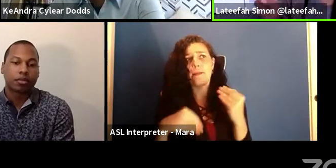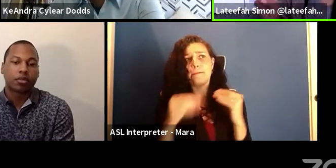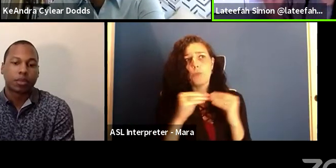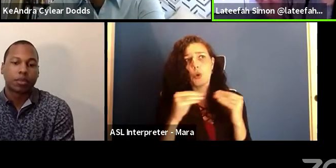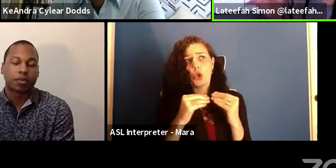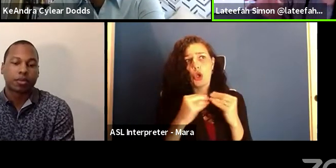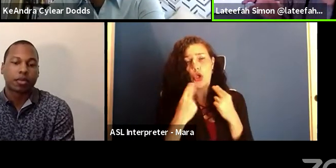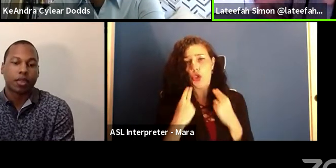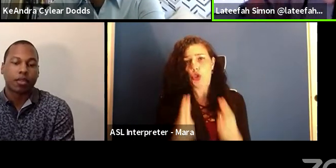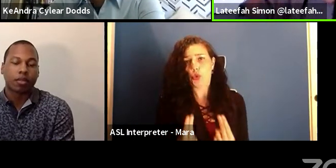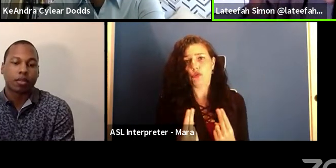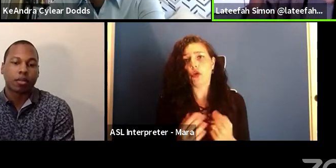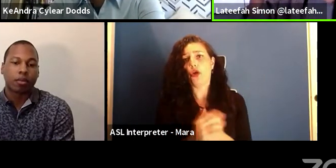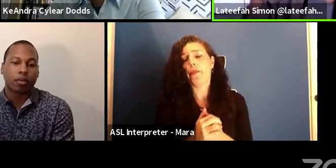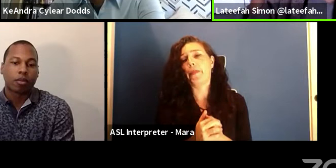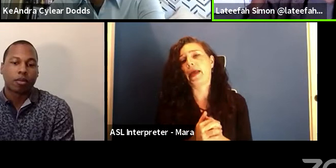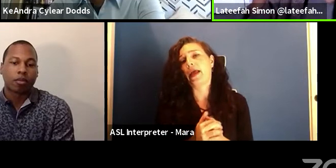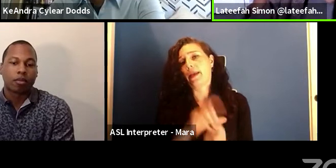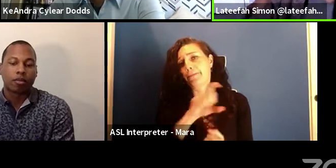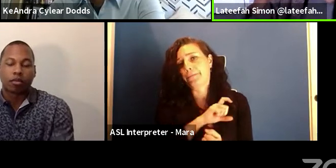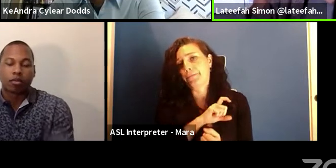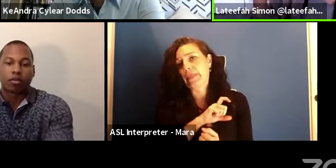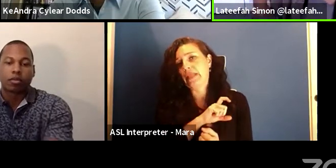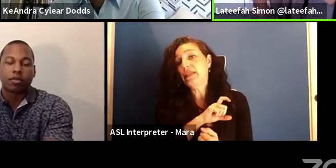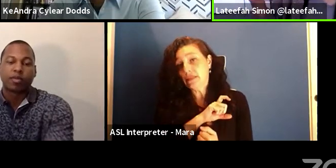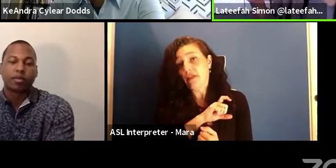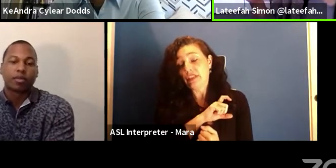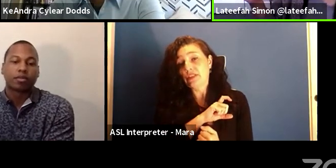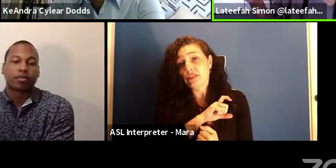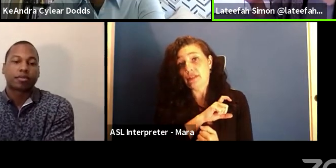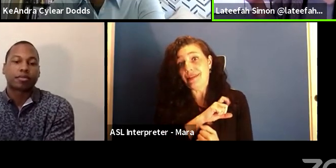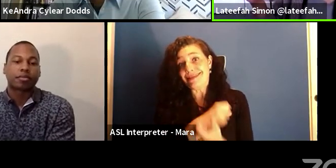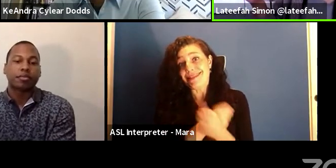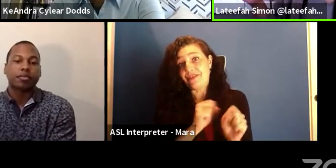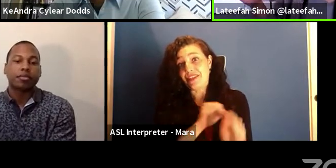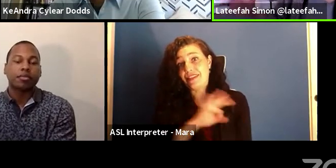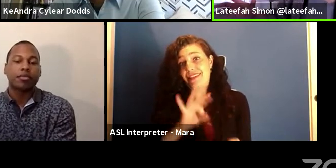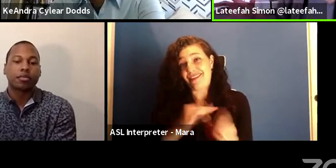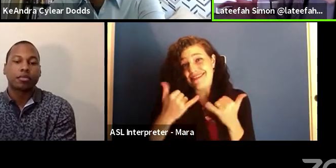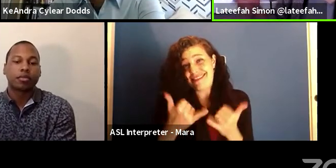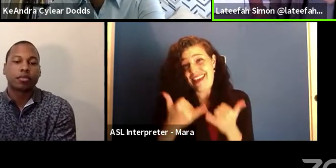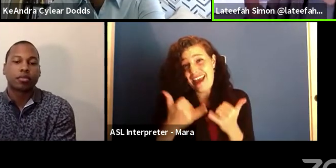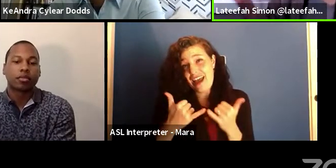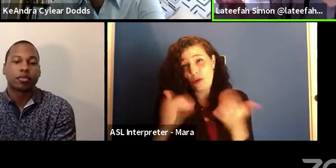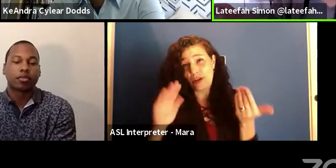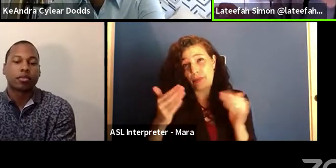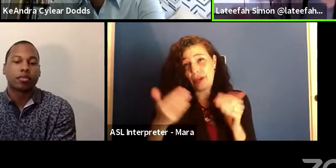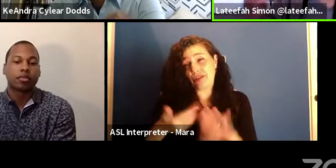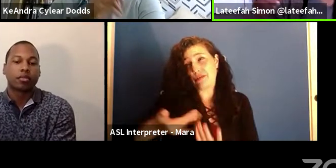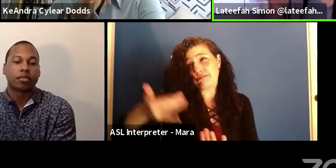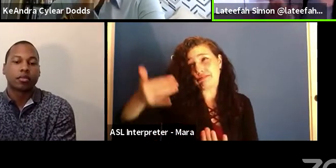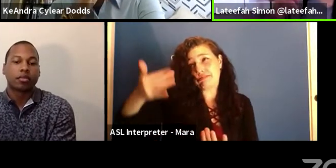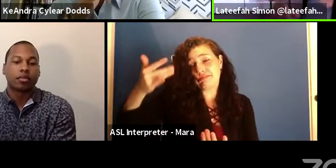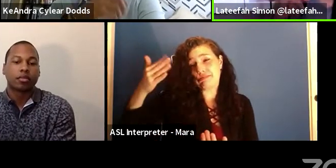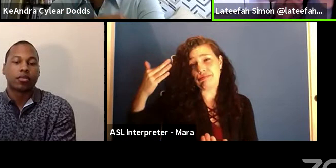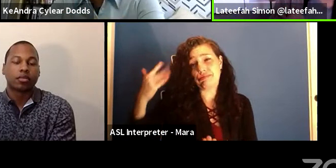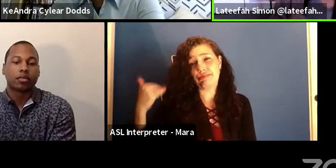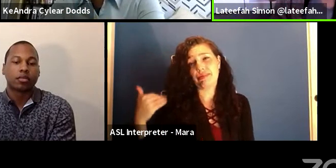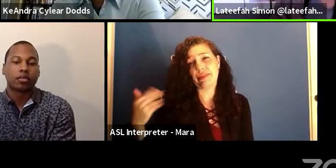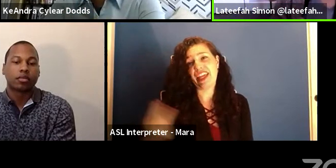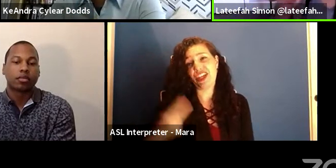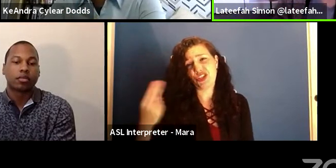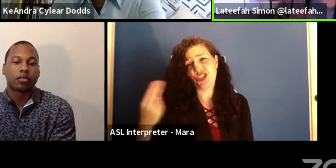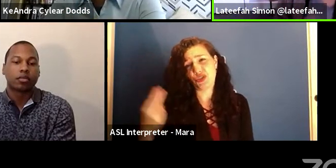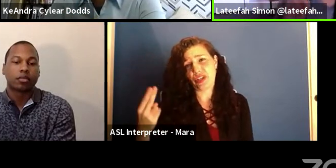safety staff right now than ever in the history of Bay Area rapid transit. And it's still not enough. No, what's not